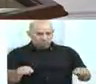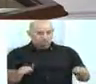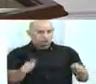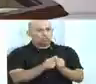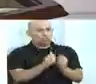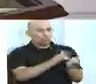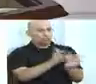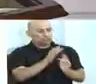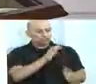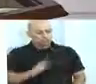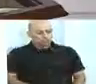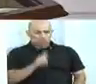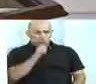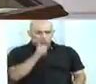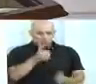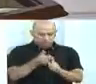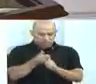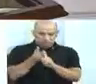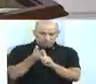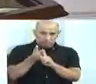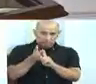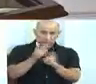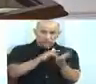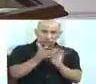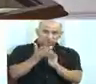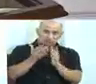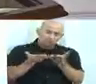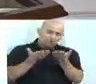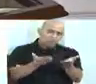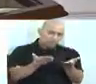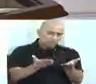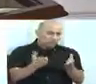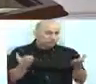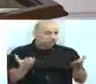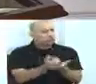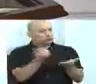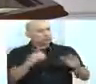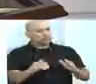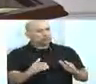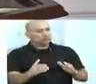offered you that chance to open up and forgive and let him come into your heart.